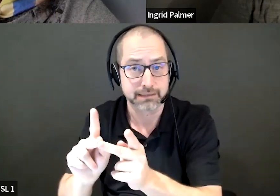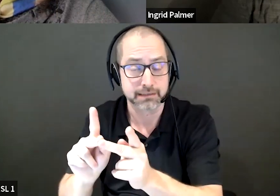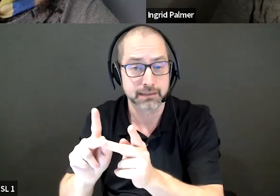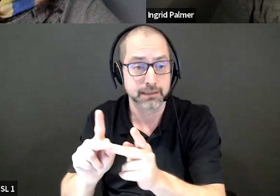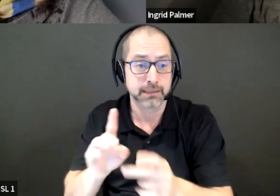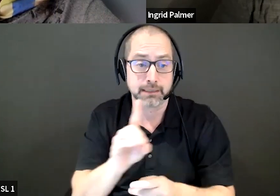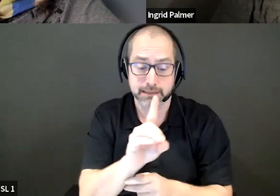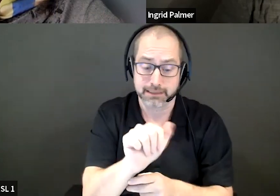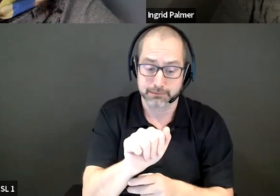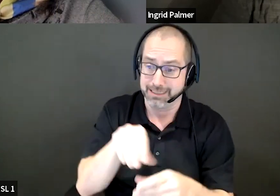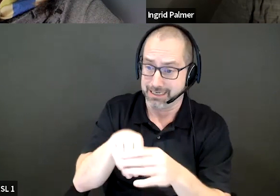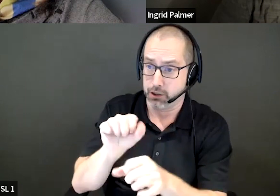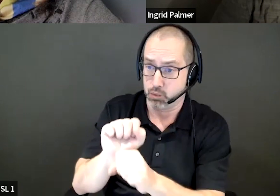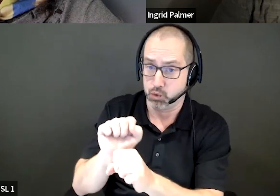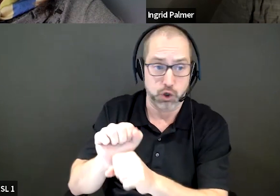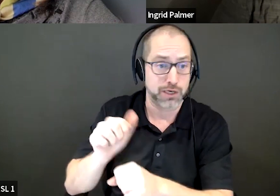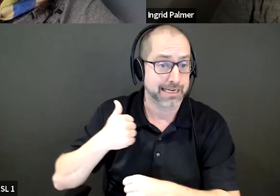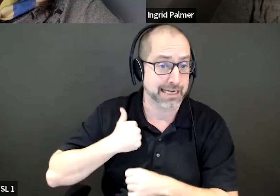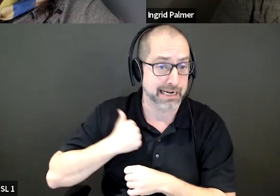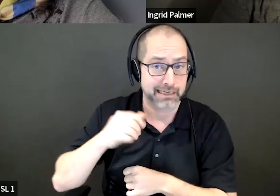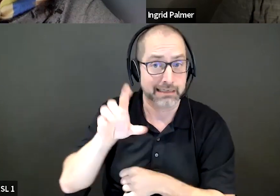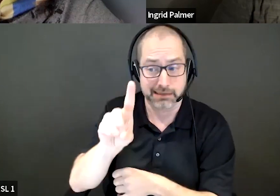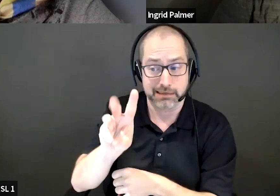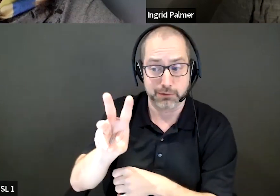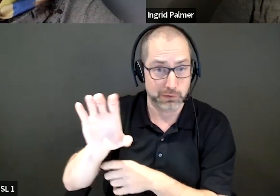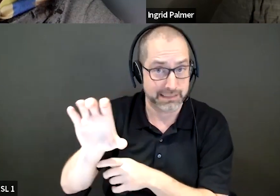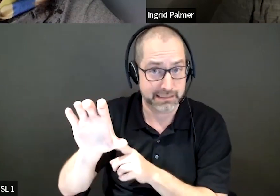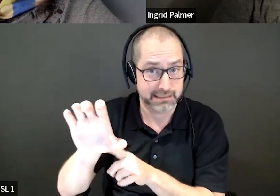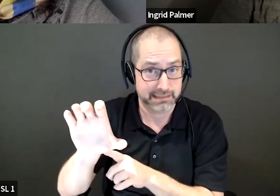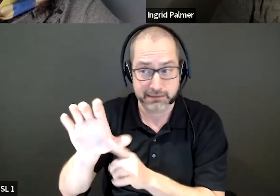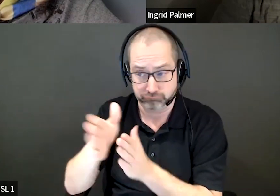Disability in Work Canada DWC initiative is a